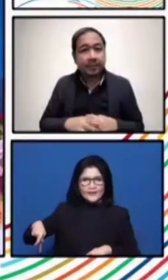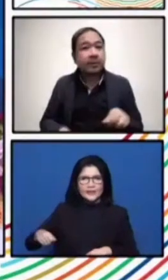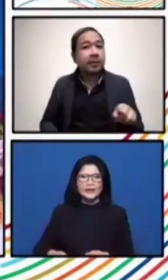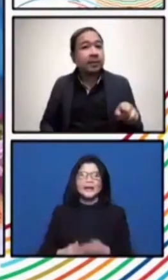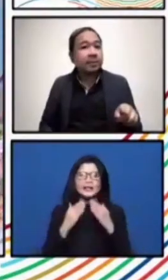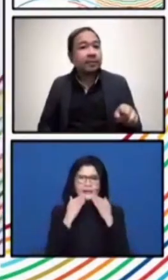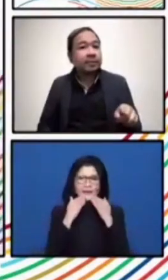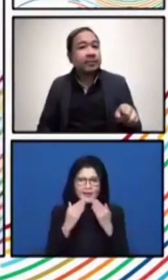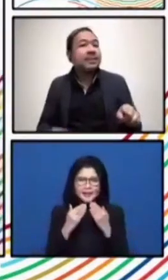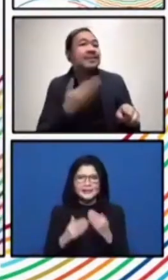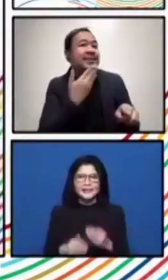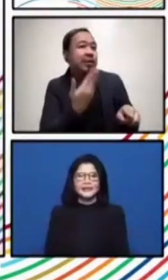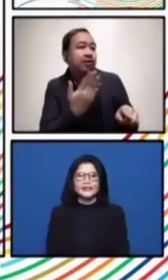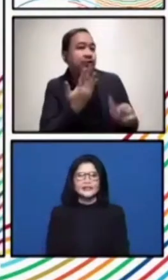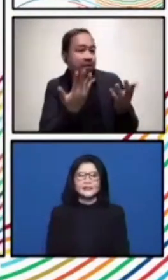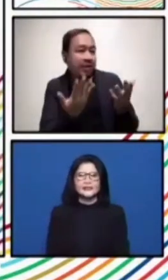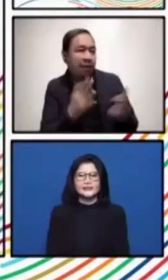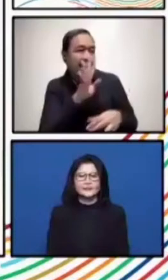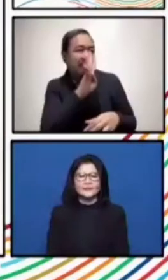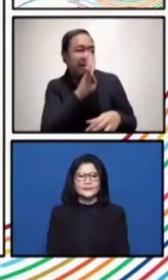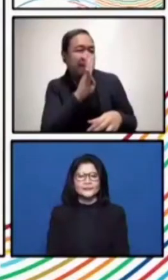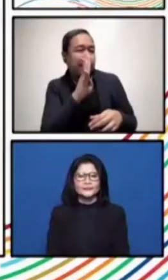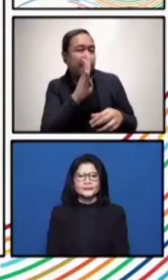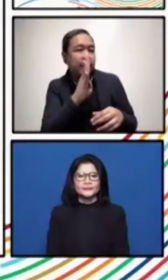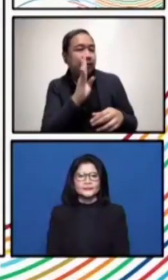that's four and a half minutes